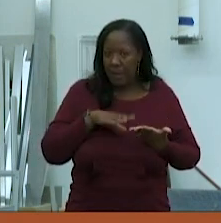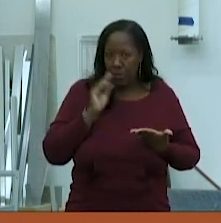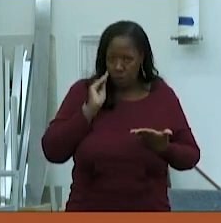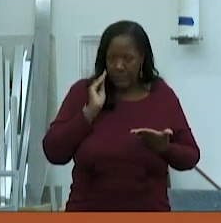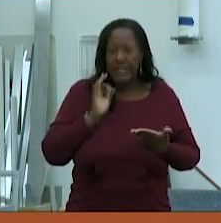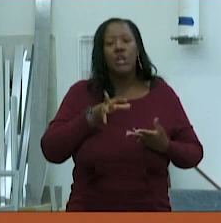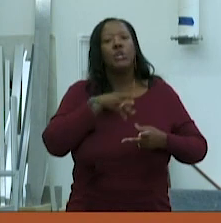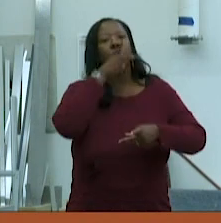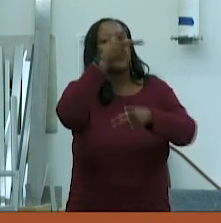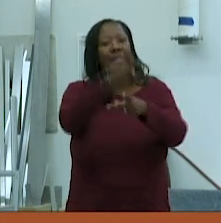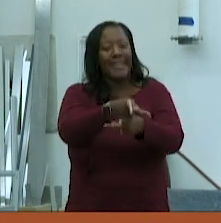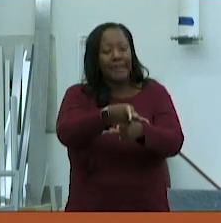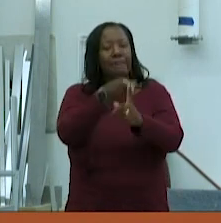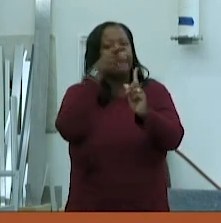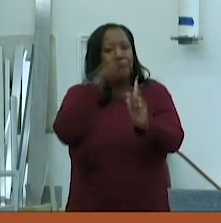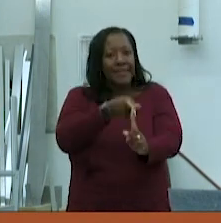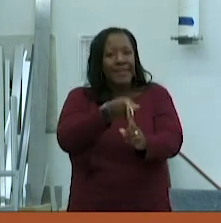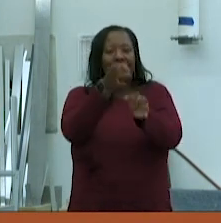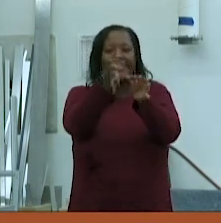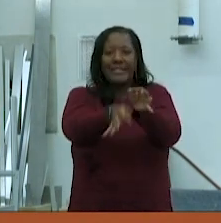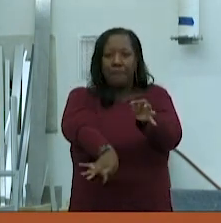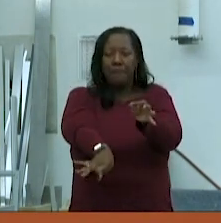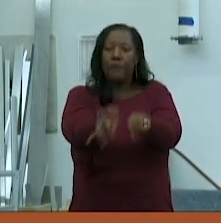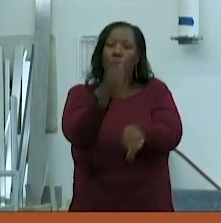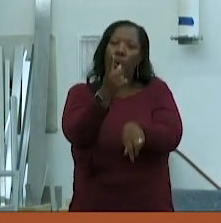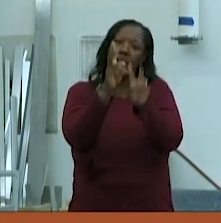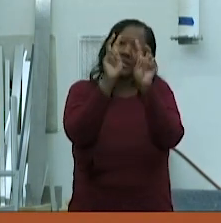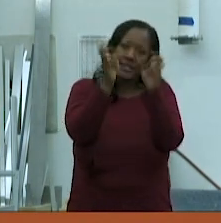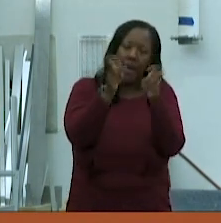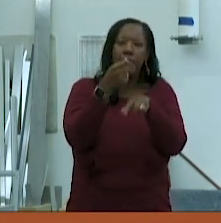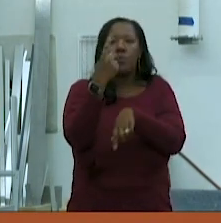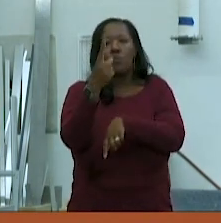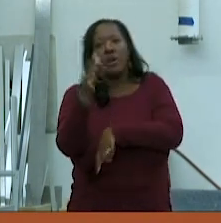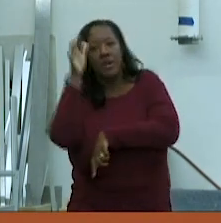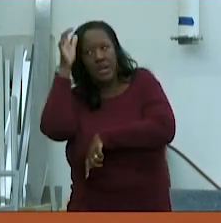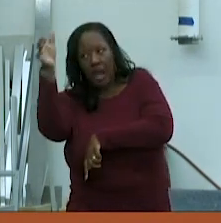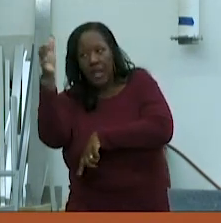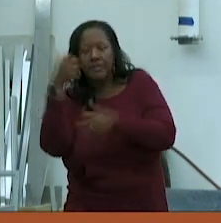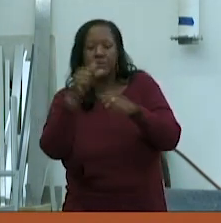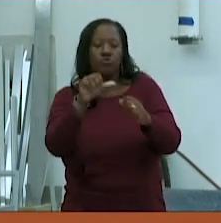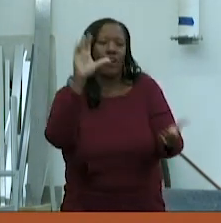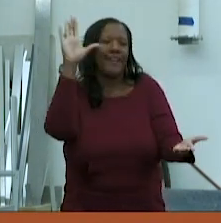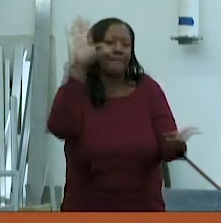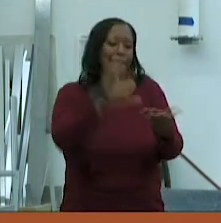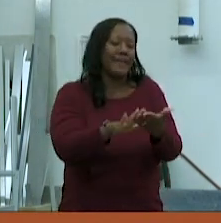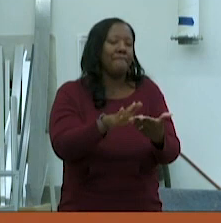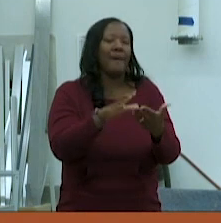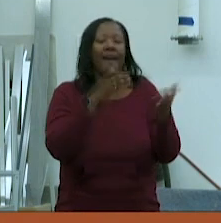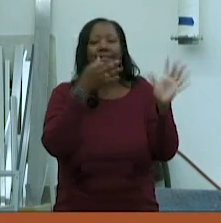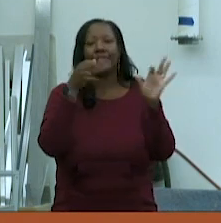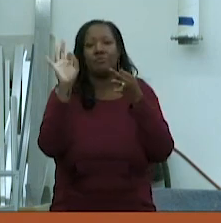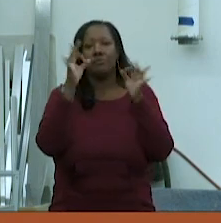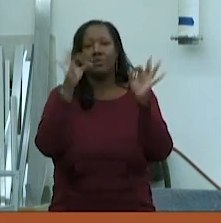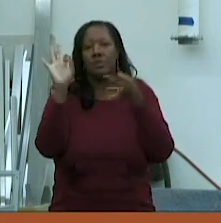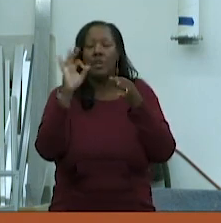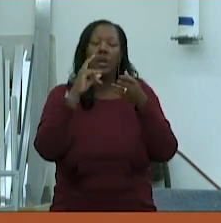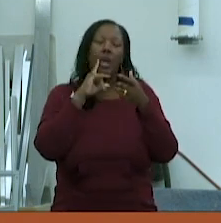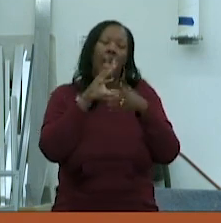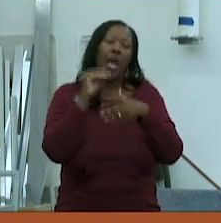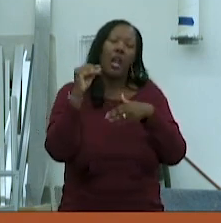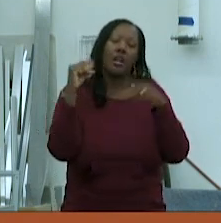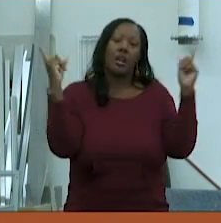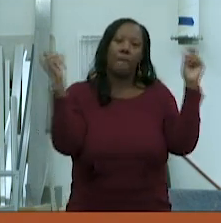keep the message directed at like one topic, one concept, and try to minimize the amount of complexity